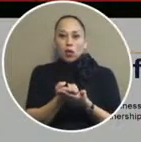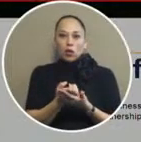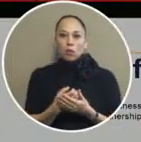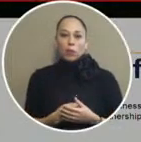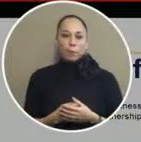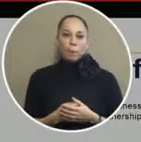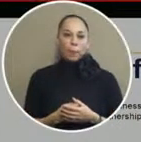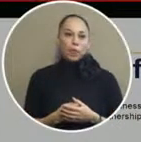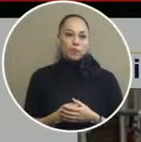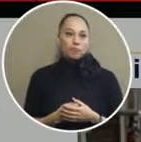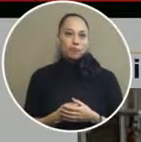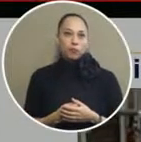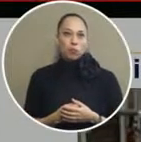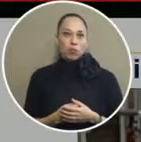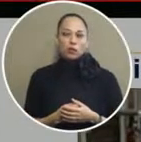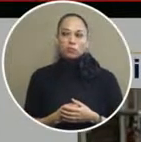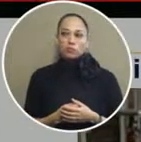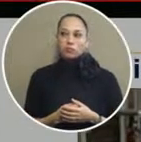slide.